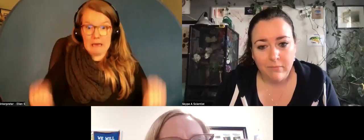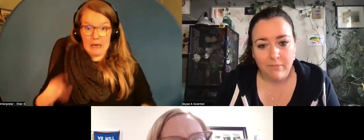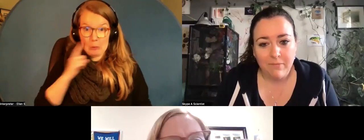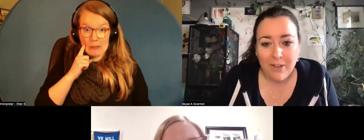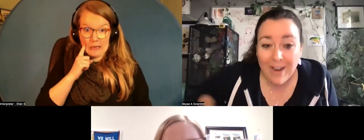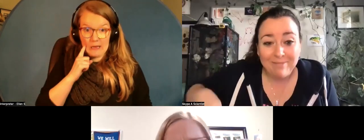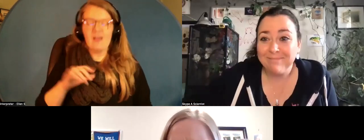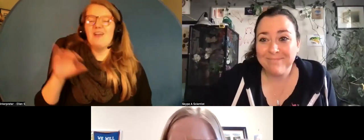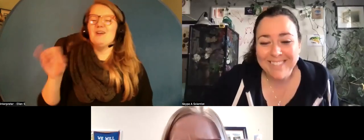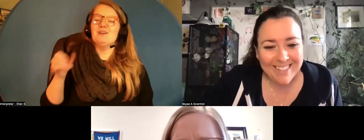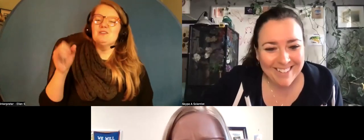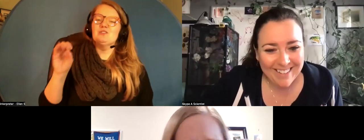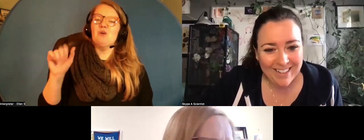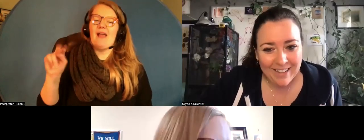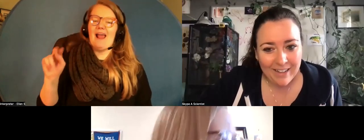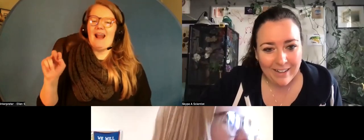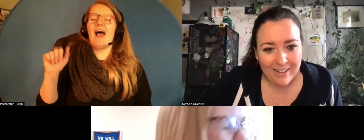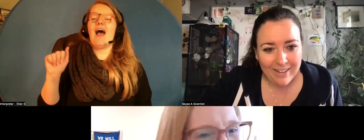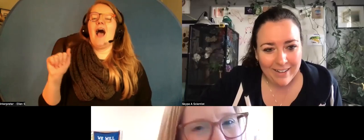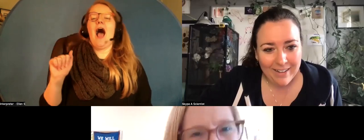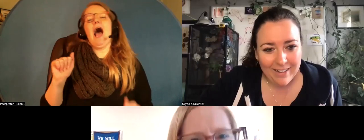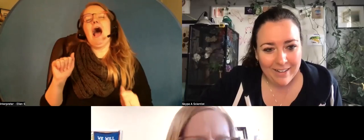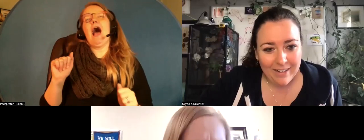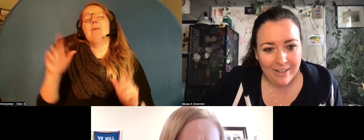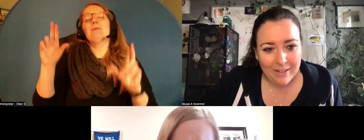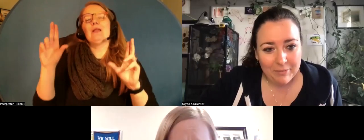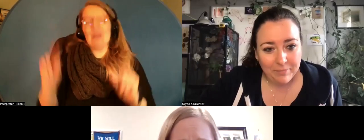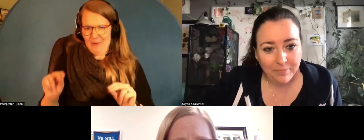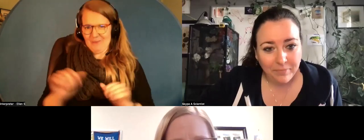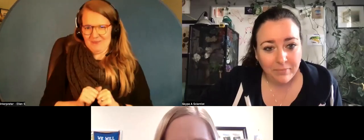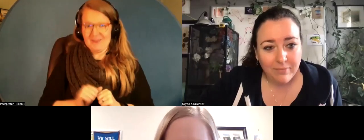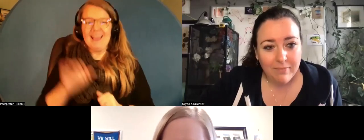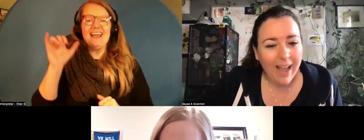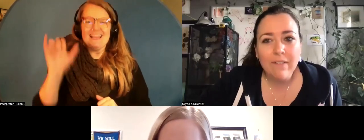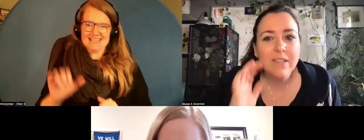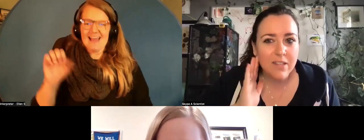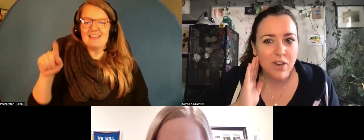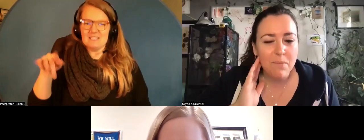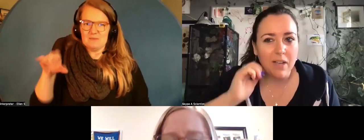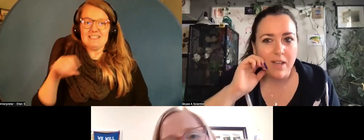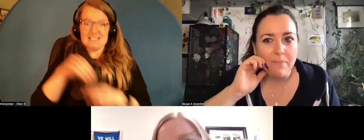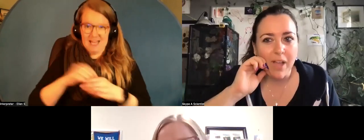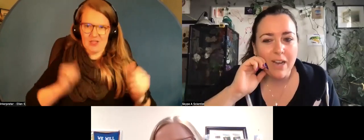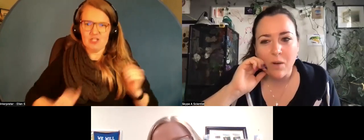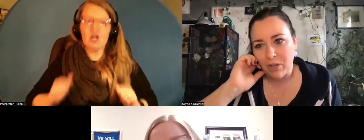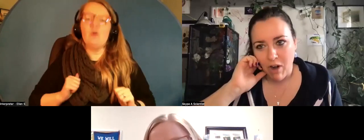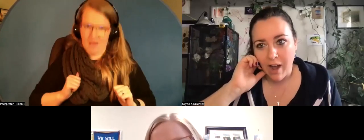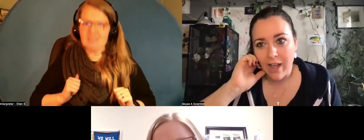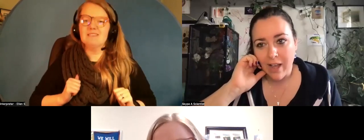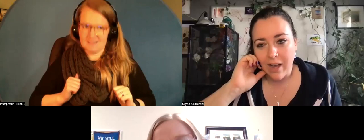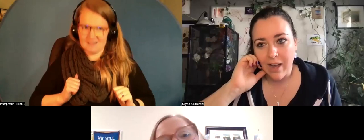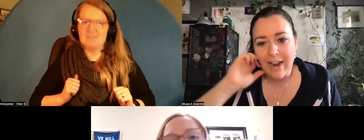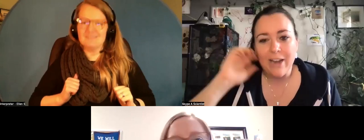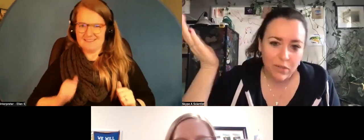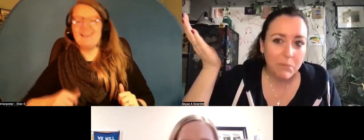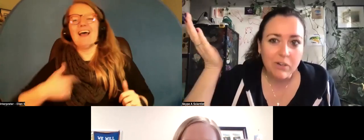No. First of all, is that the species in the show? Because I haven't seen the show because I don't want to